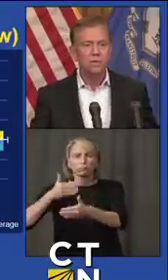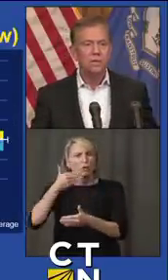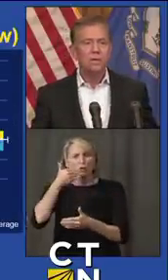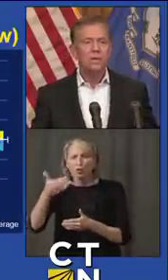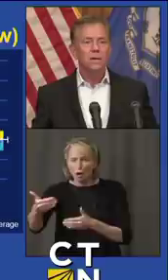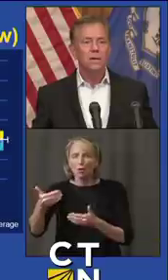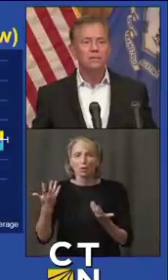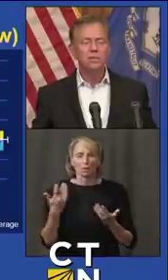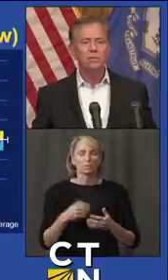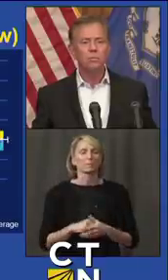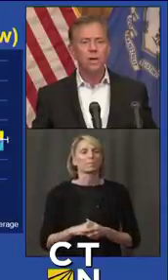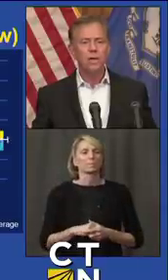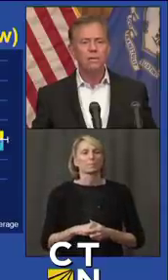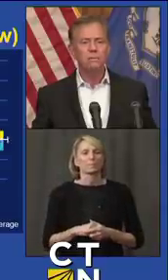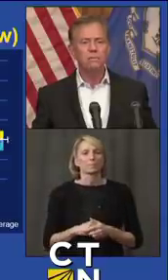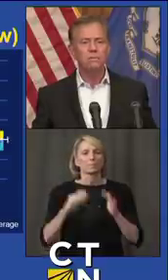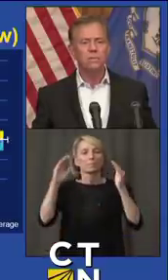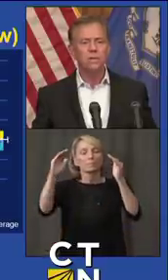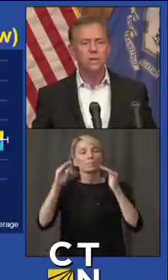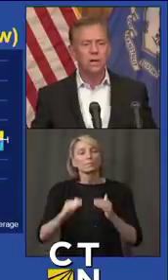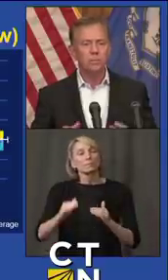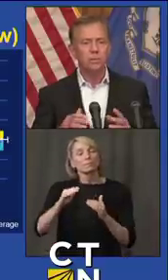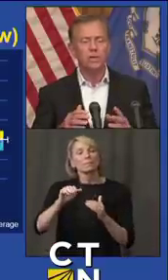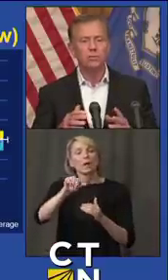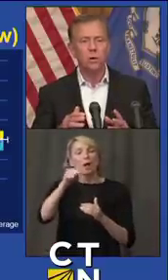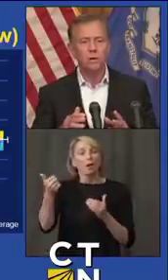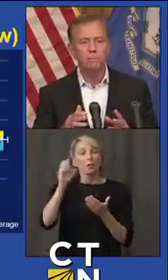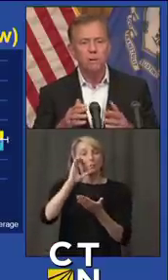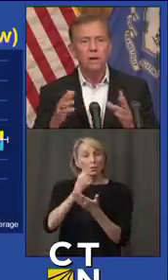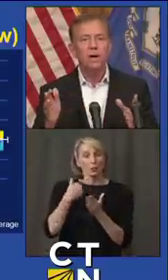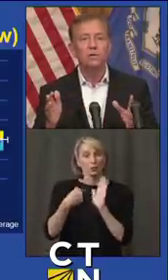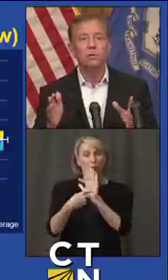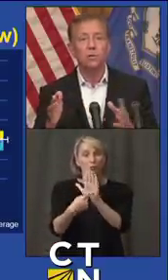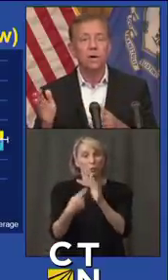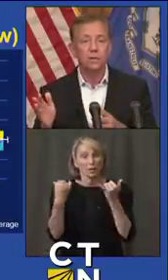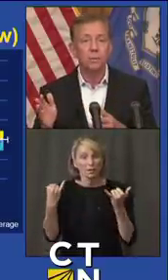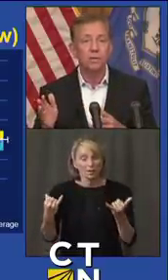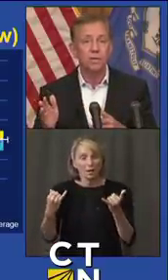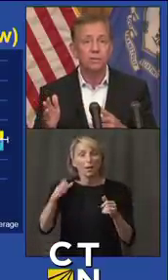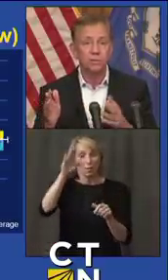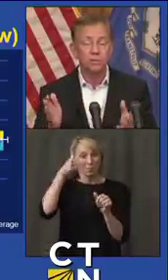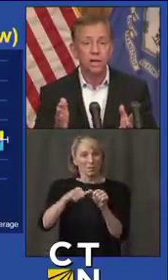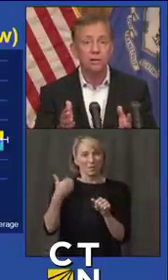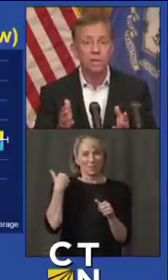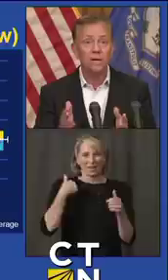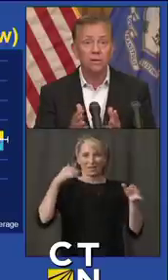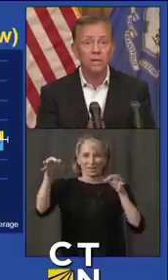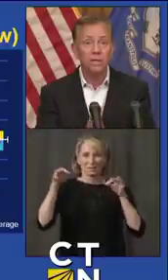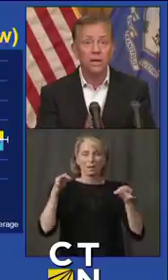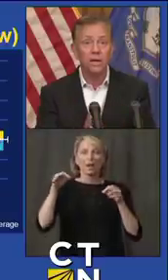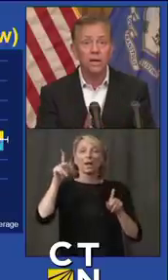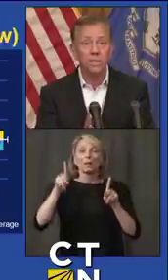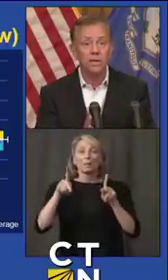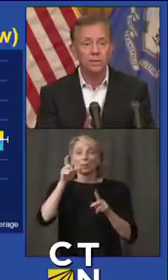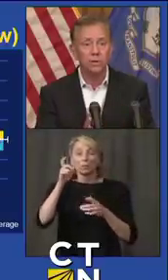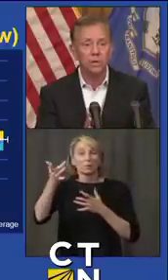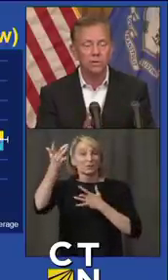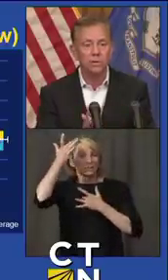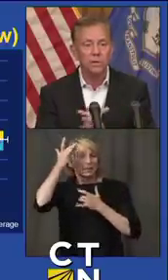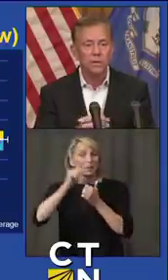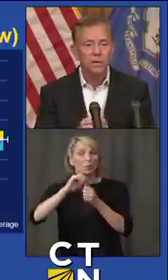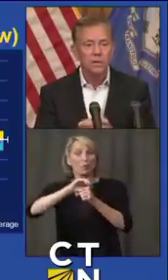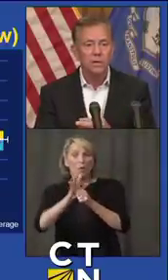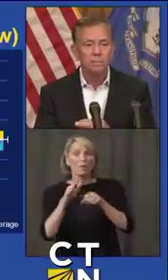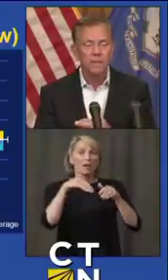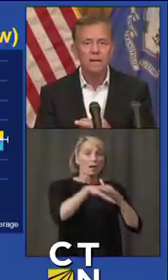is just a way to tell you a couple things. One, I told you our hospitalizations are now down at 99, under